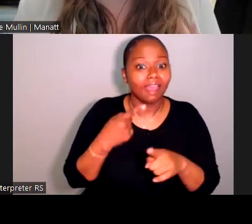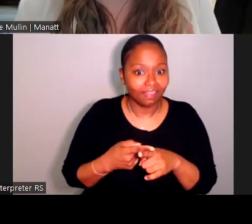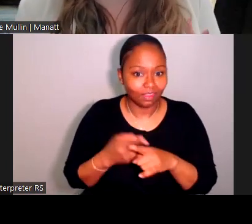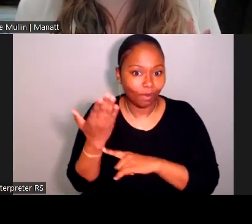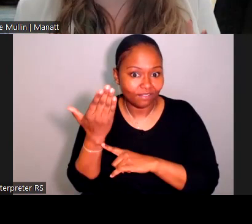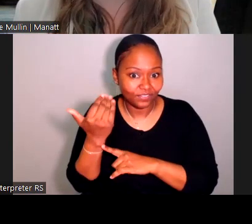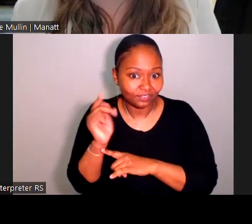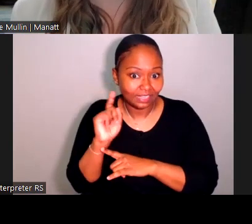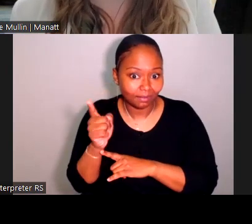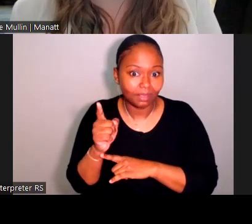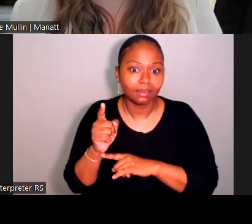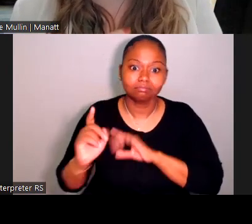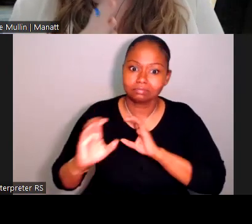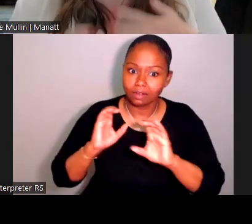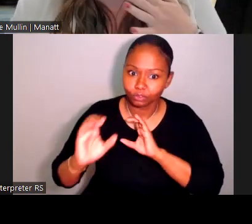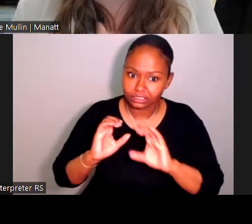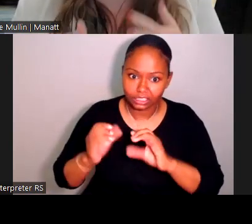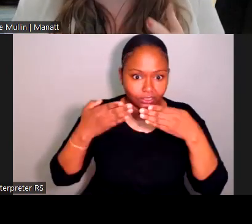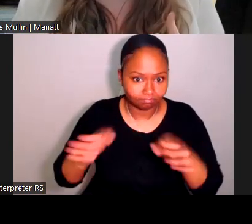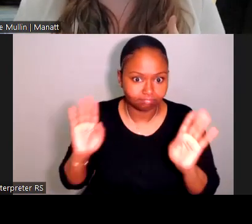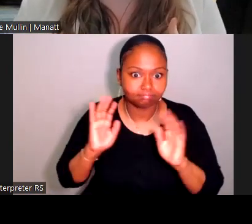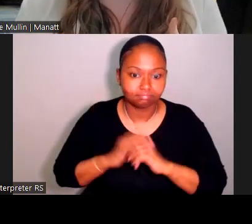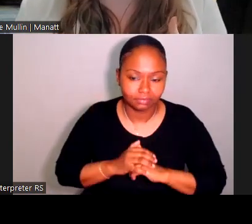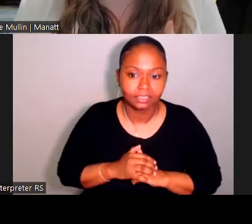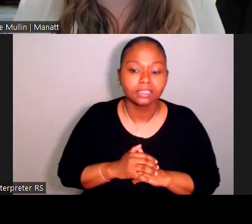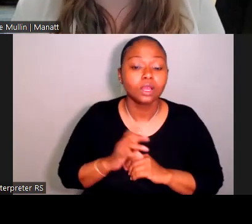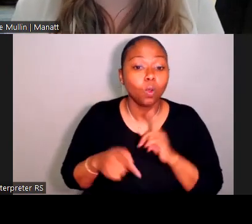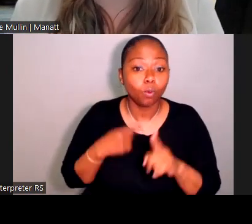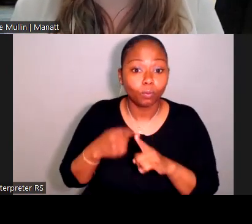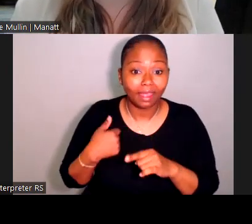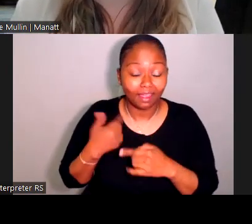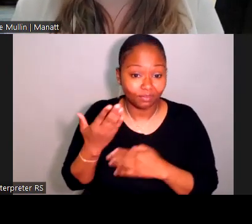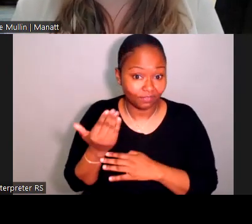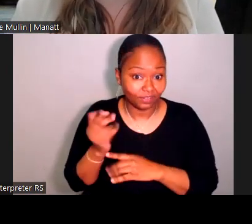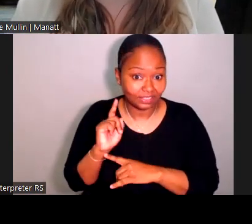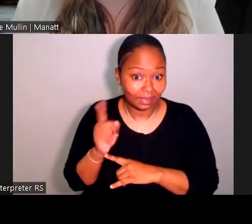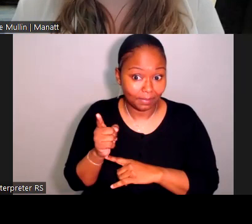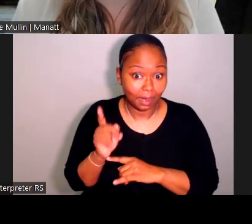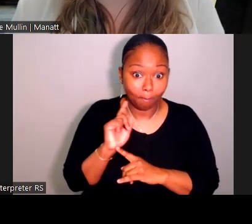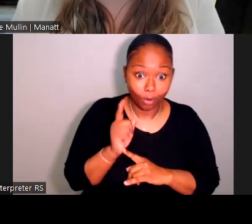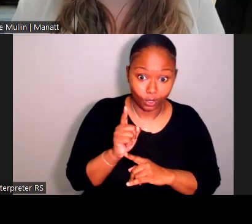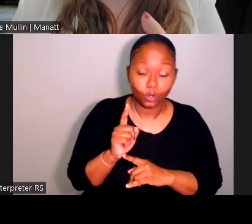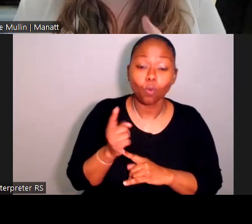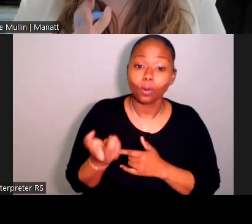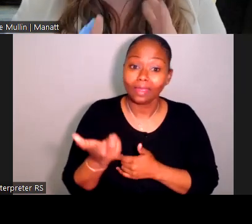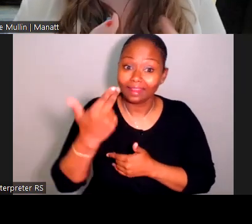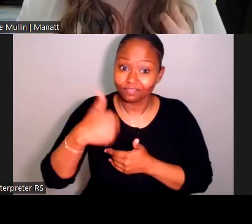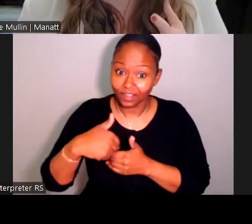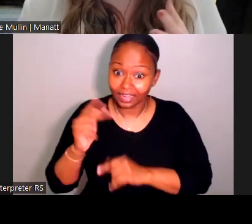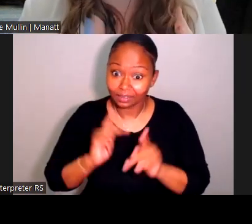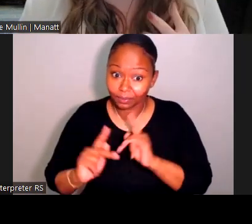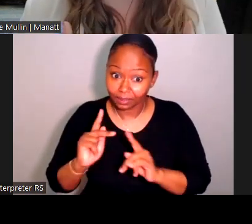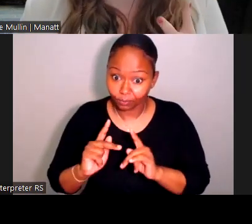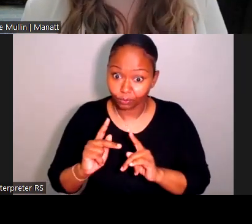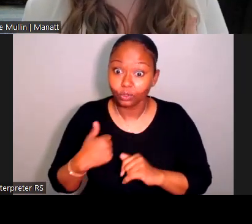of conversation. Once we get to the 15-minute mark, we're going to invite people to give an